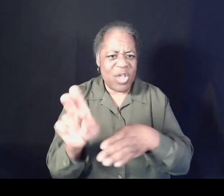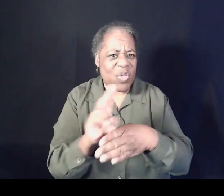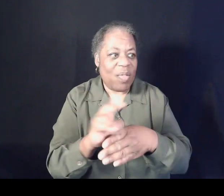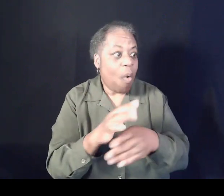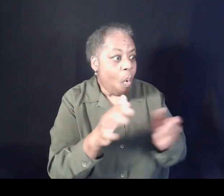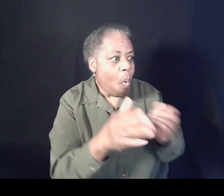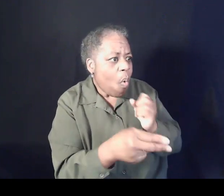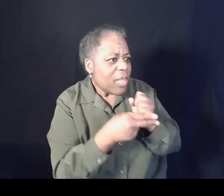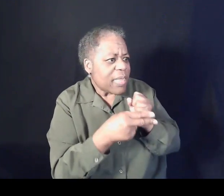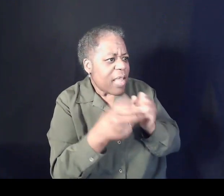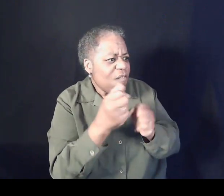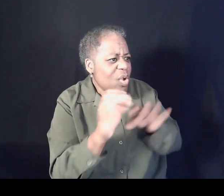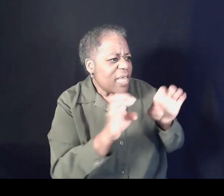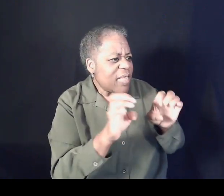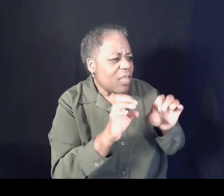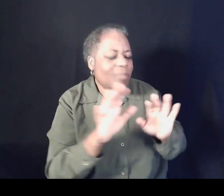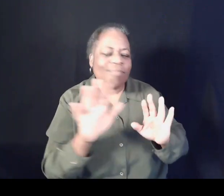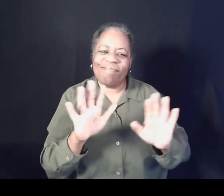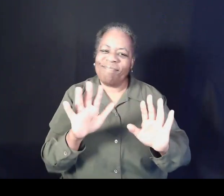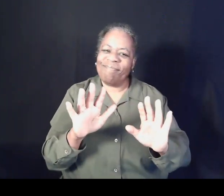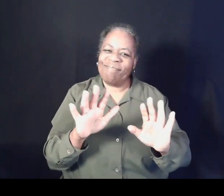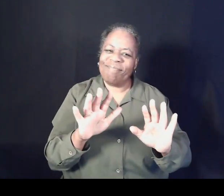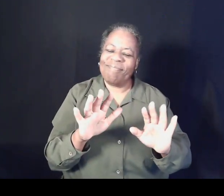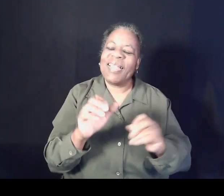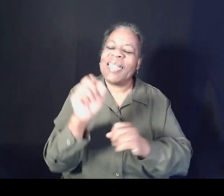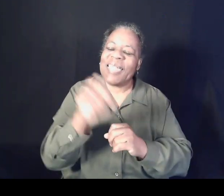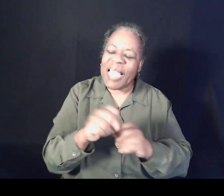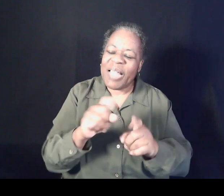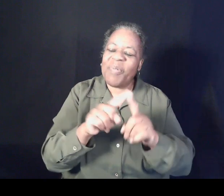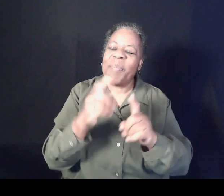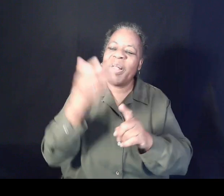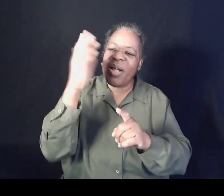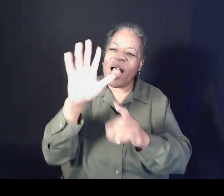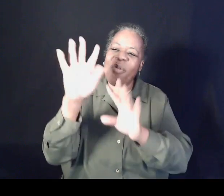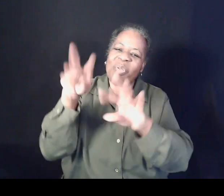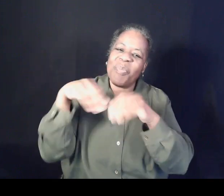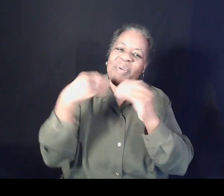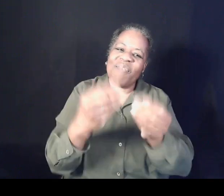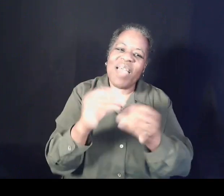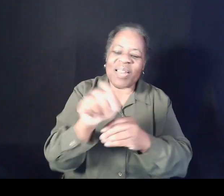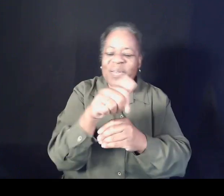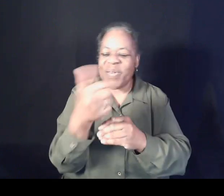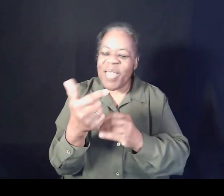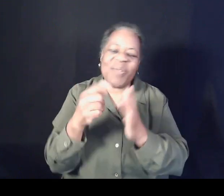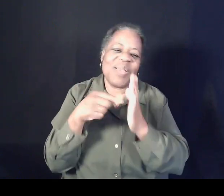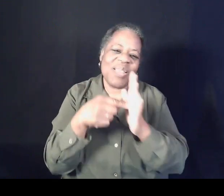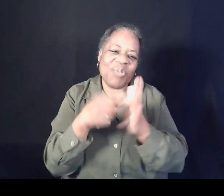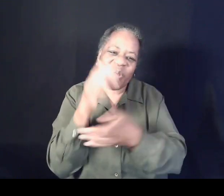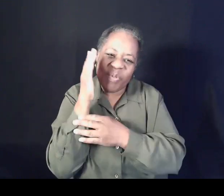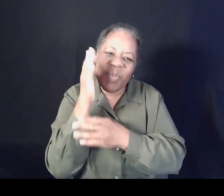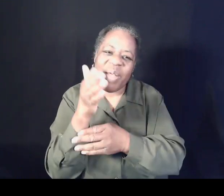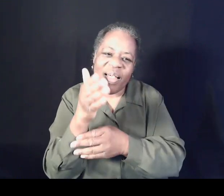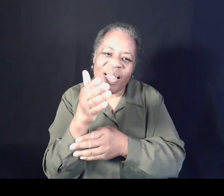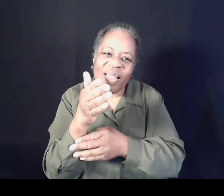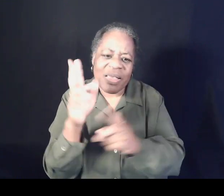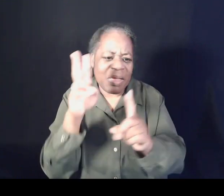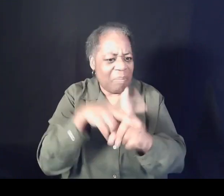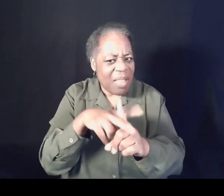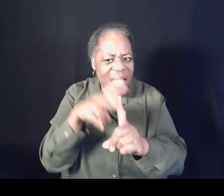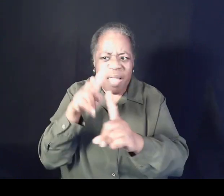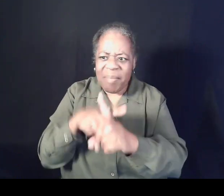Easter. Yes, but God will provide another one for when you need it. You can apply this truth to just about